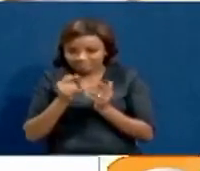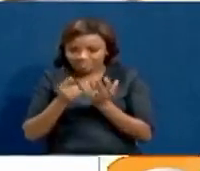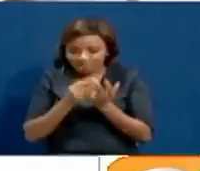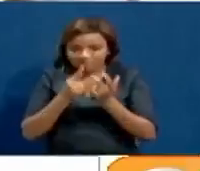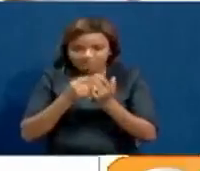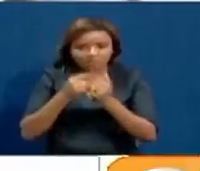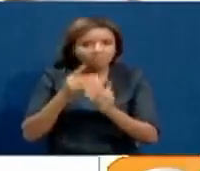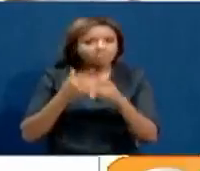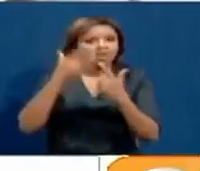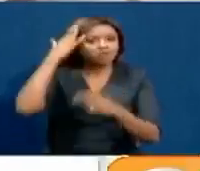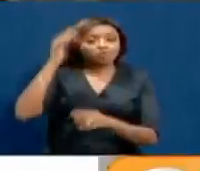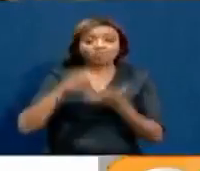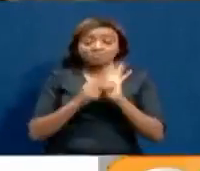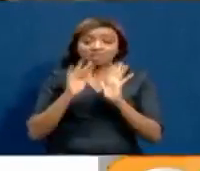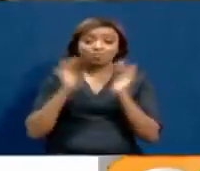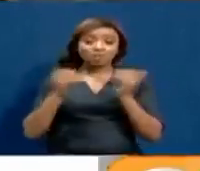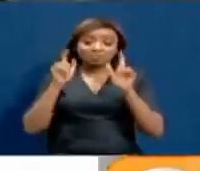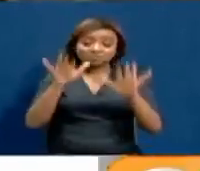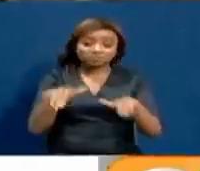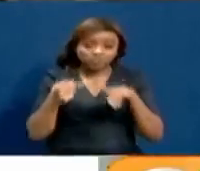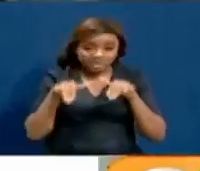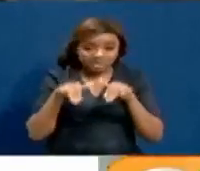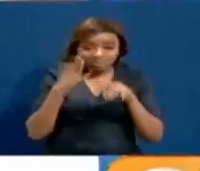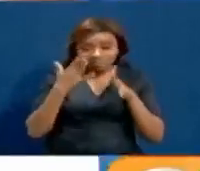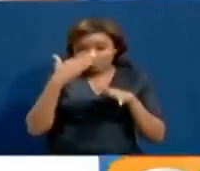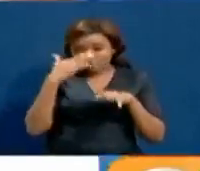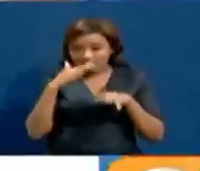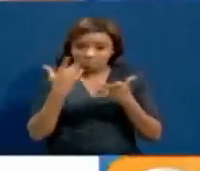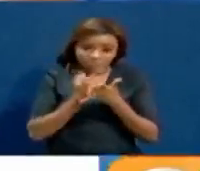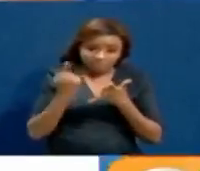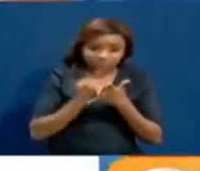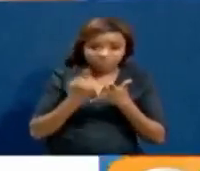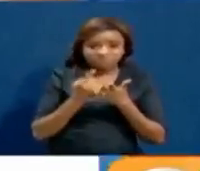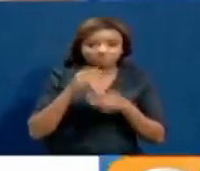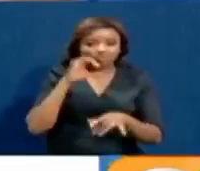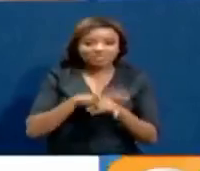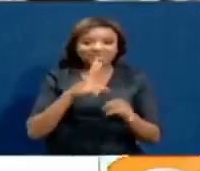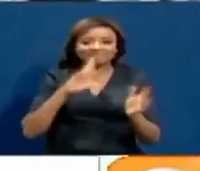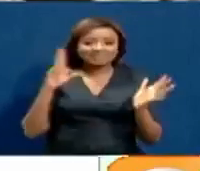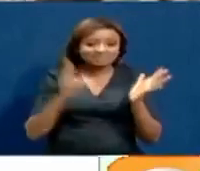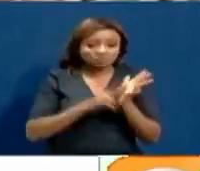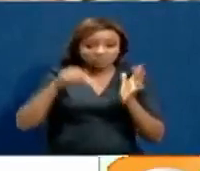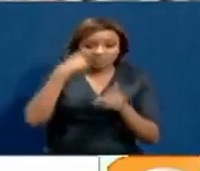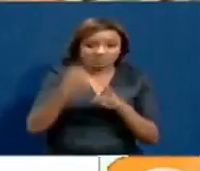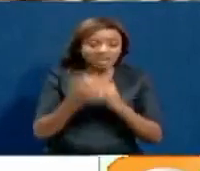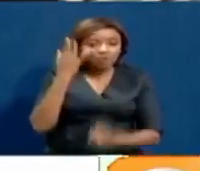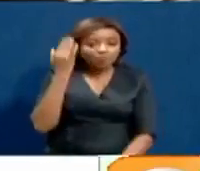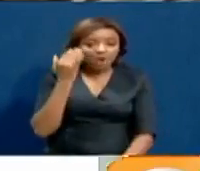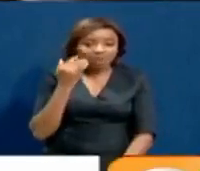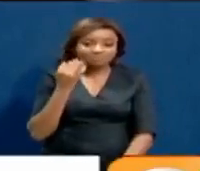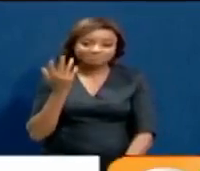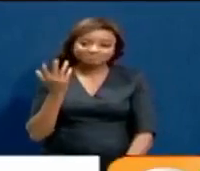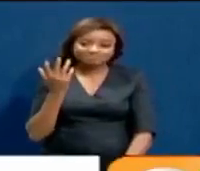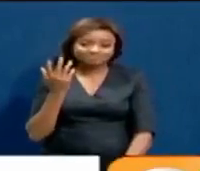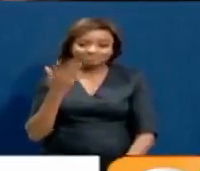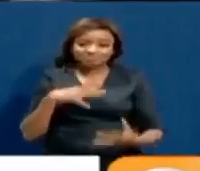already warning that the world may have to wait longer, possibly days, even weeks, for the result this year because of the expected surge